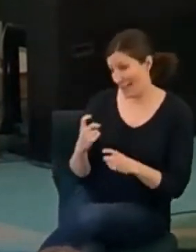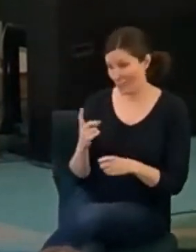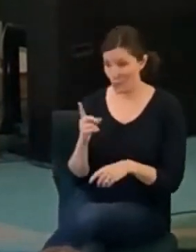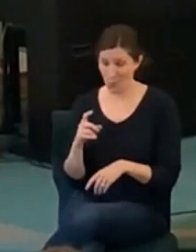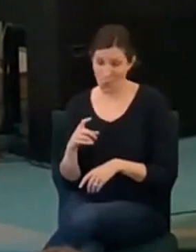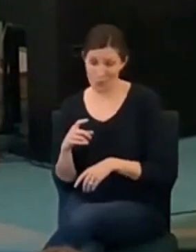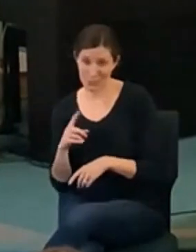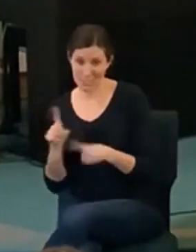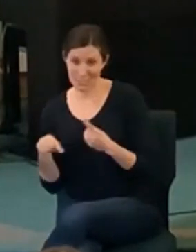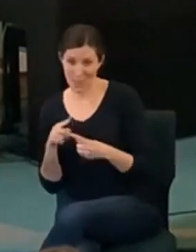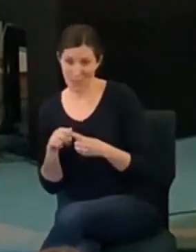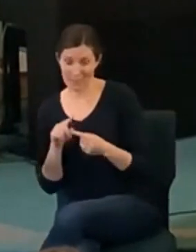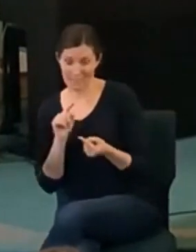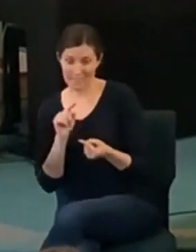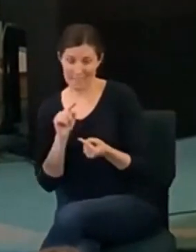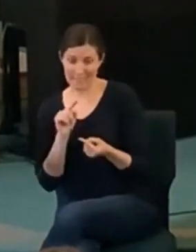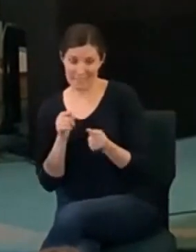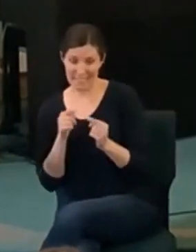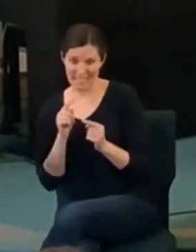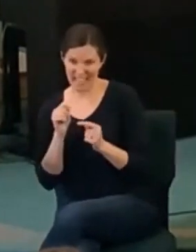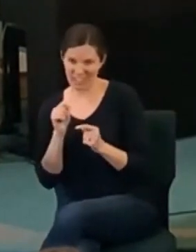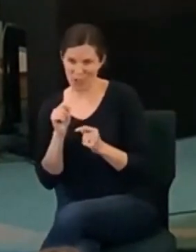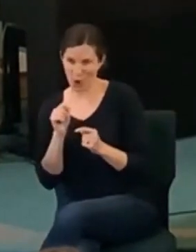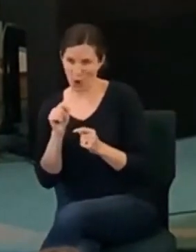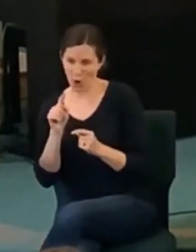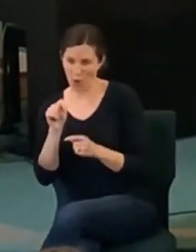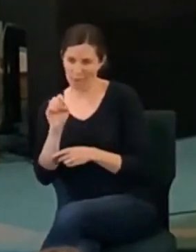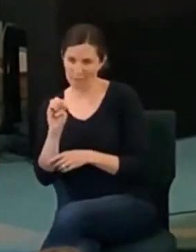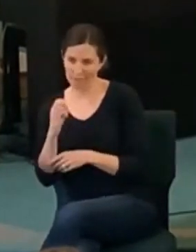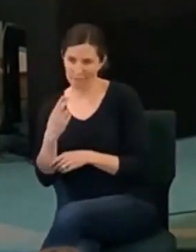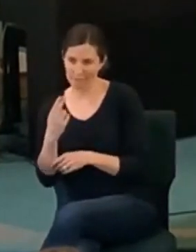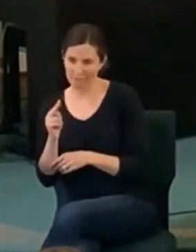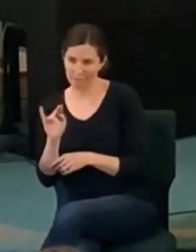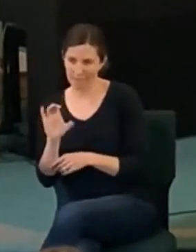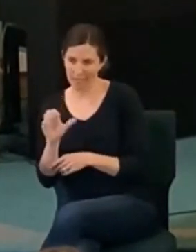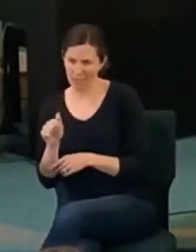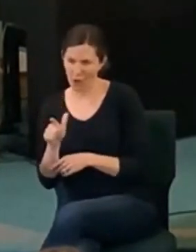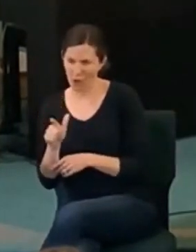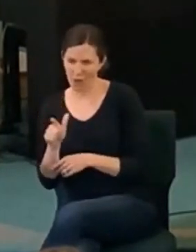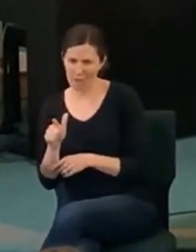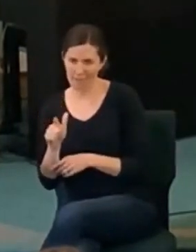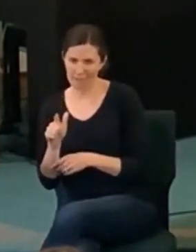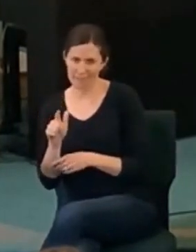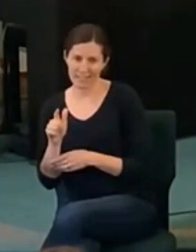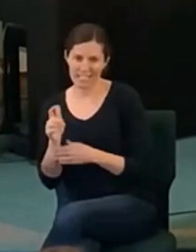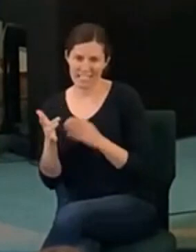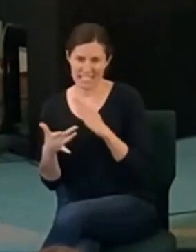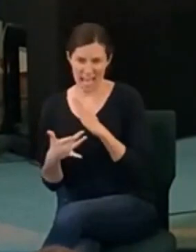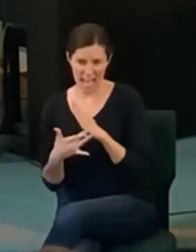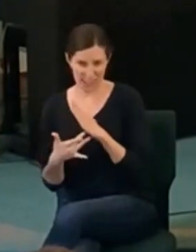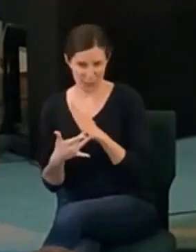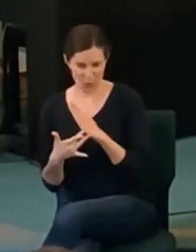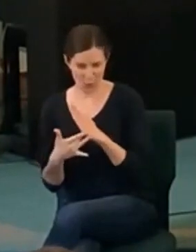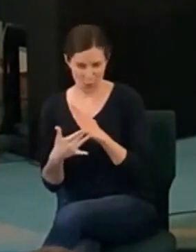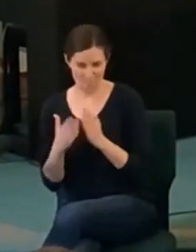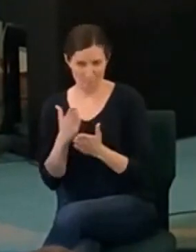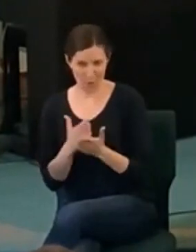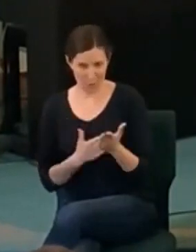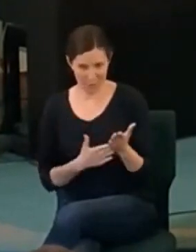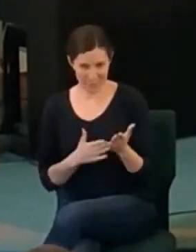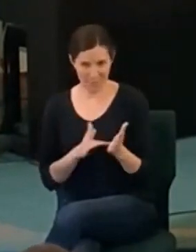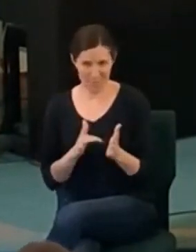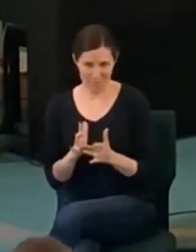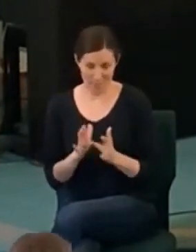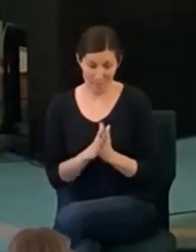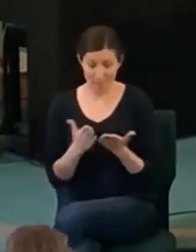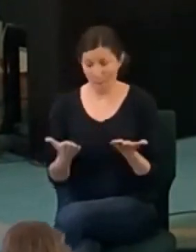with you or a hamburger and we'll go more in depth. But I've preached 49 sermons here at our church, and I haven't really had folks